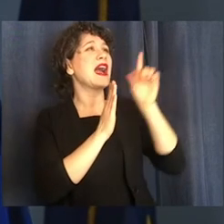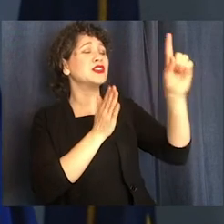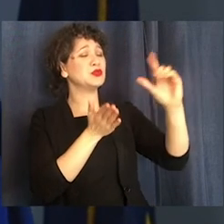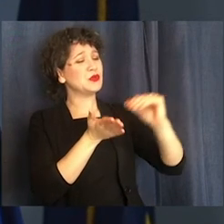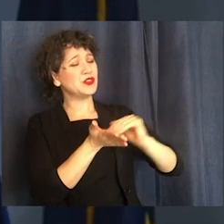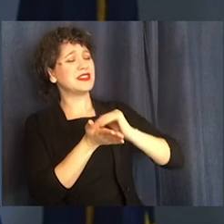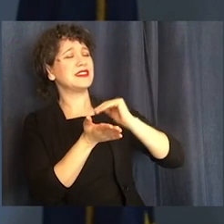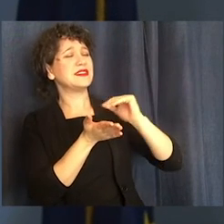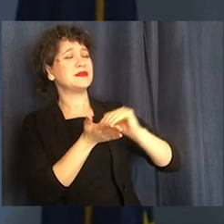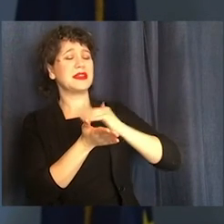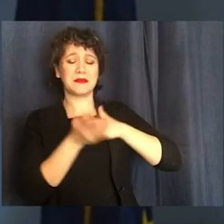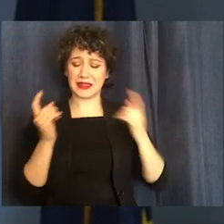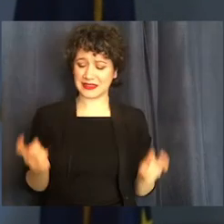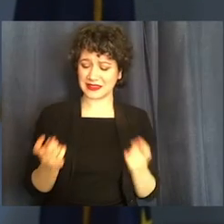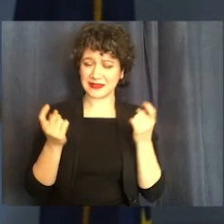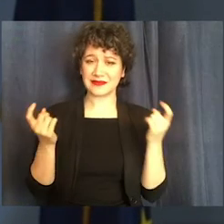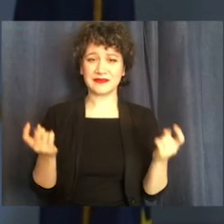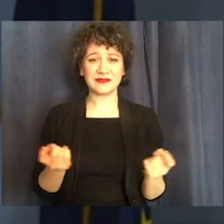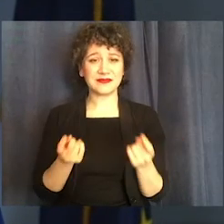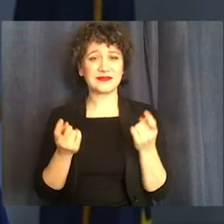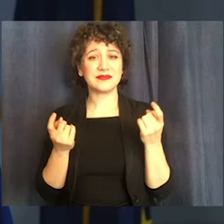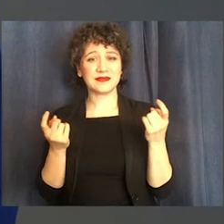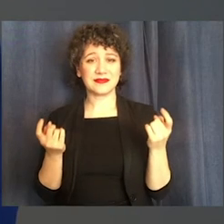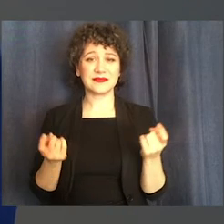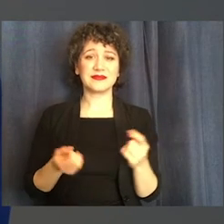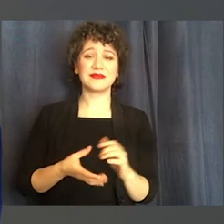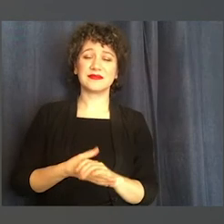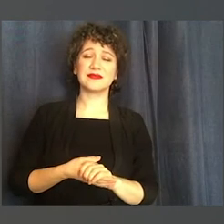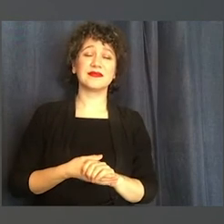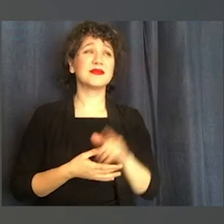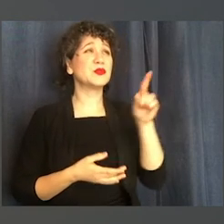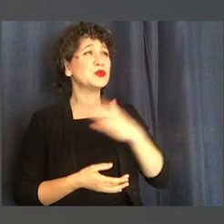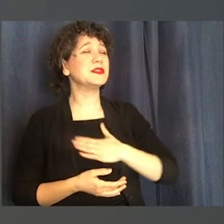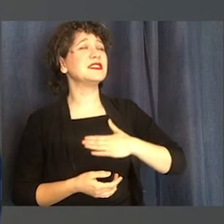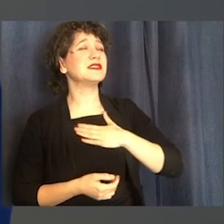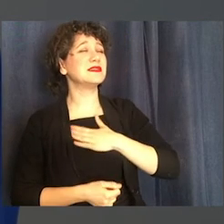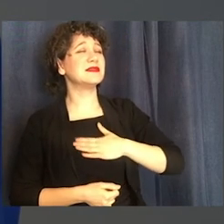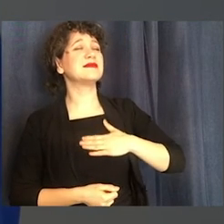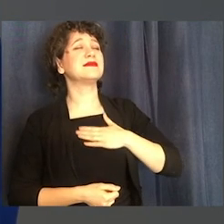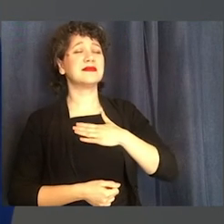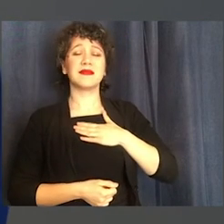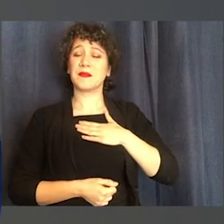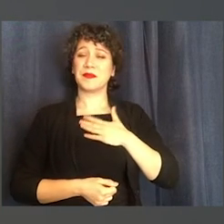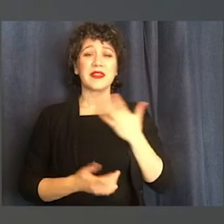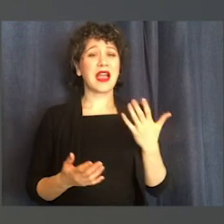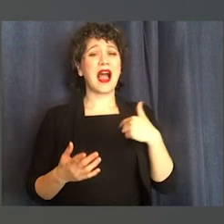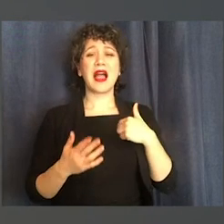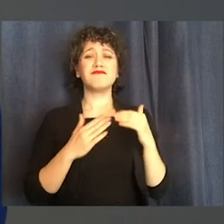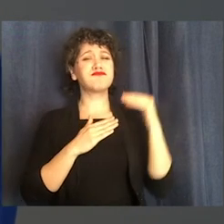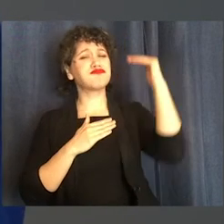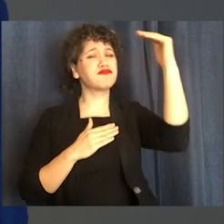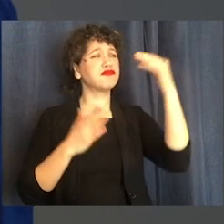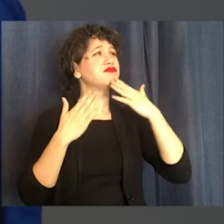than grateful for the time we spent. My spirit's at ease. I put my